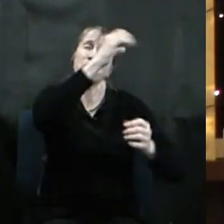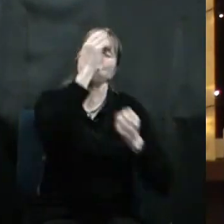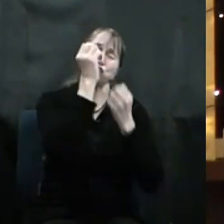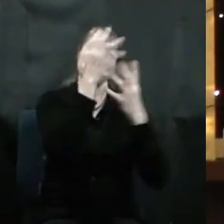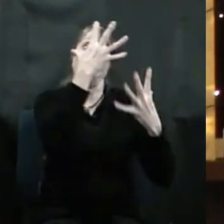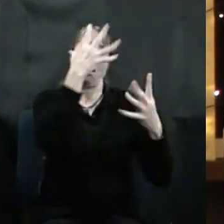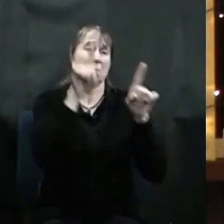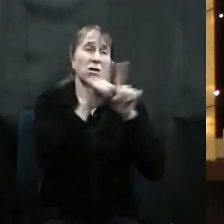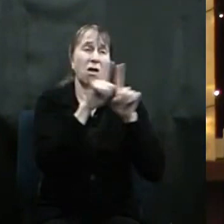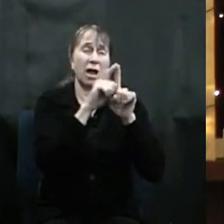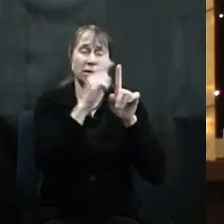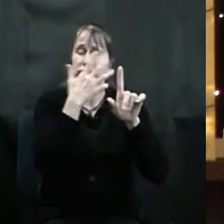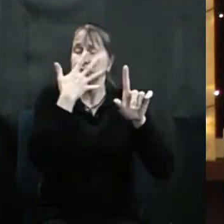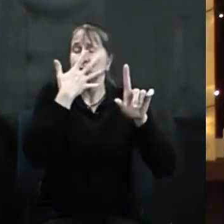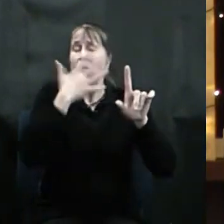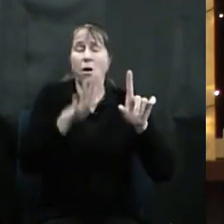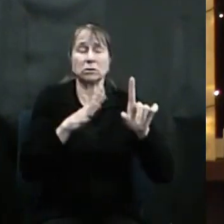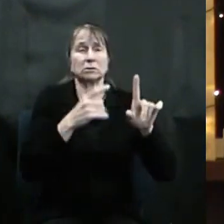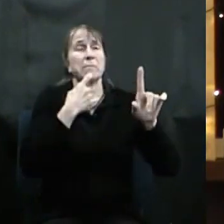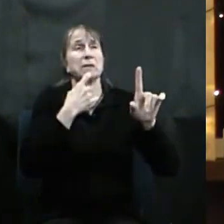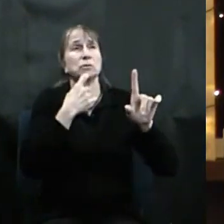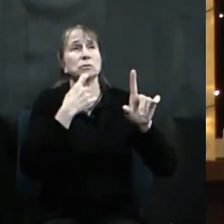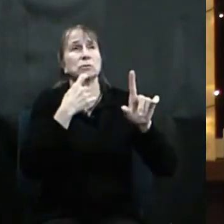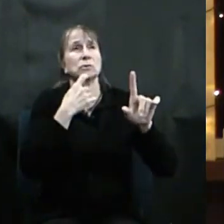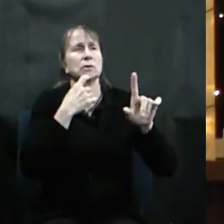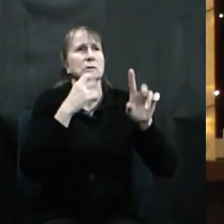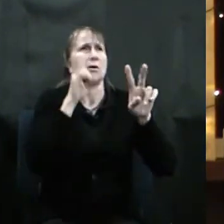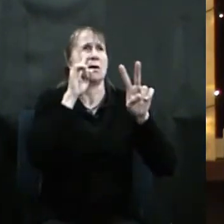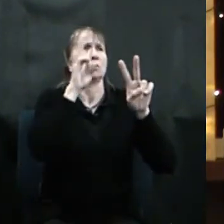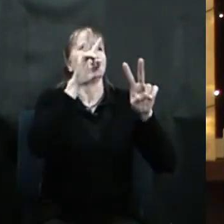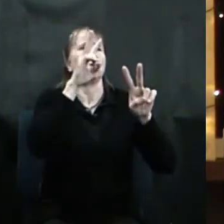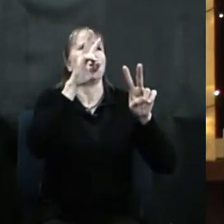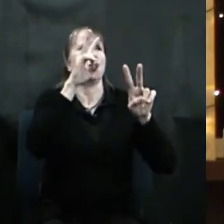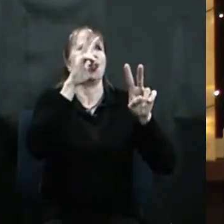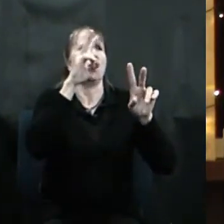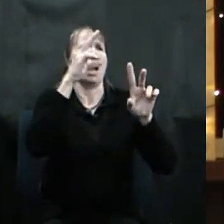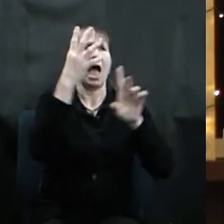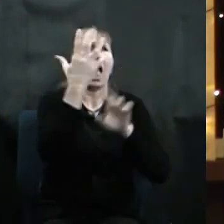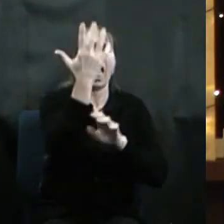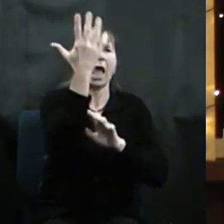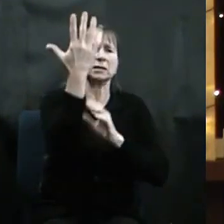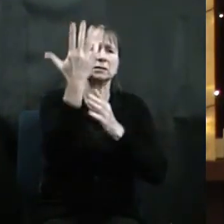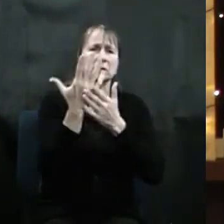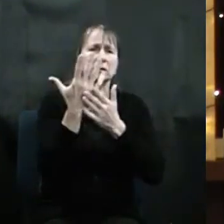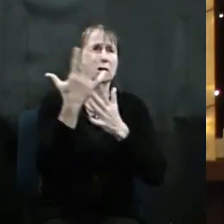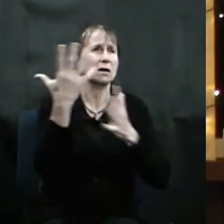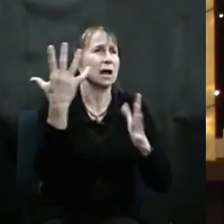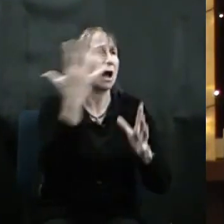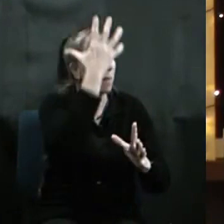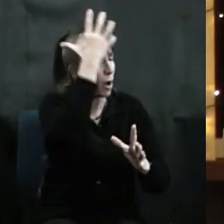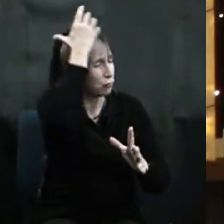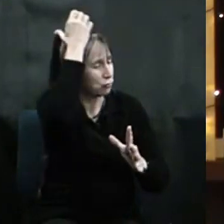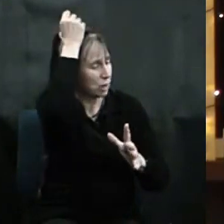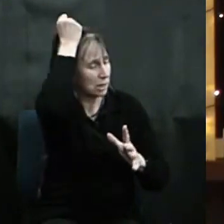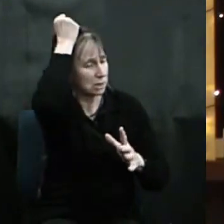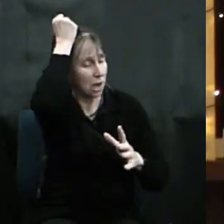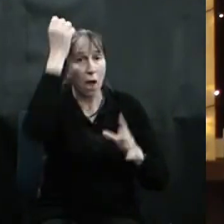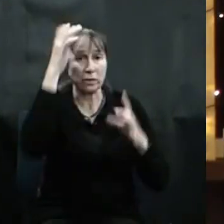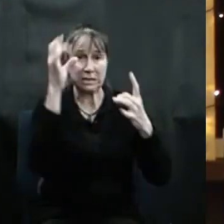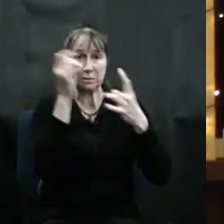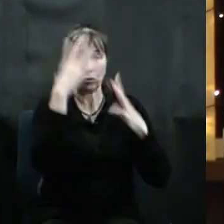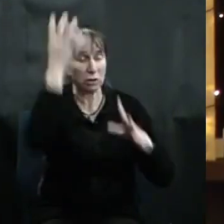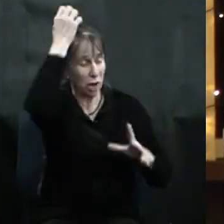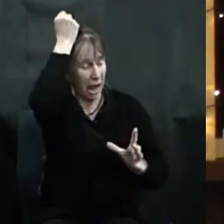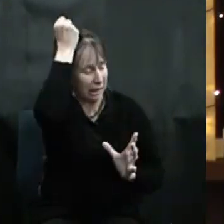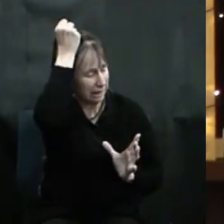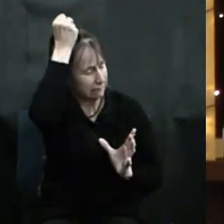metal. He put out the form of a hand and took me by the lock of my head, and the Spirit lifted me up between earth